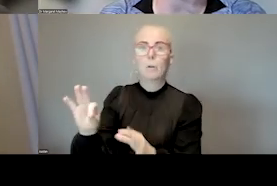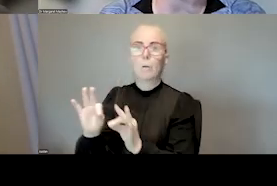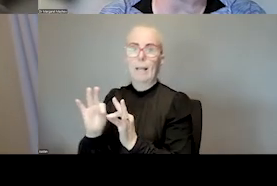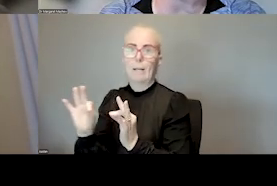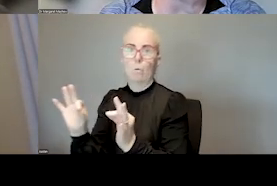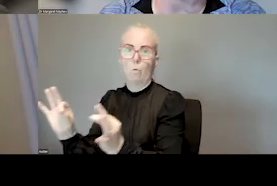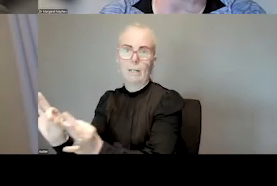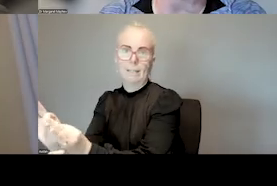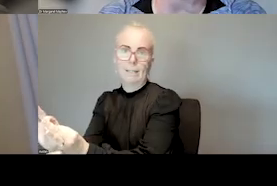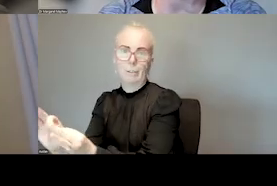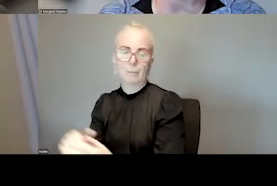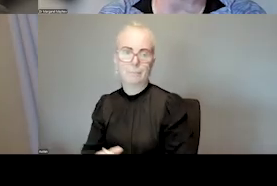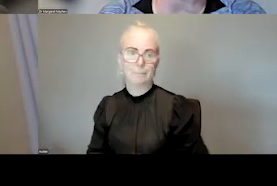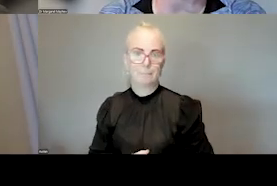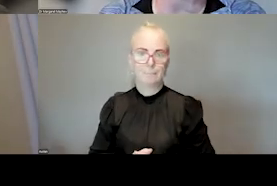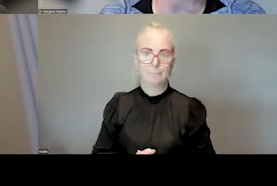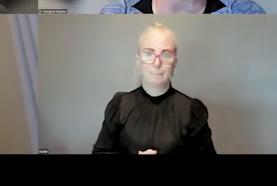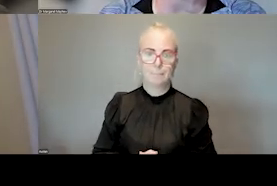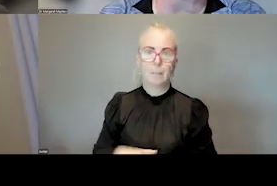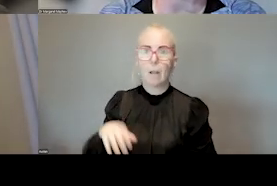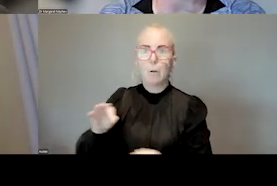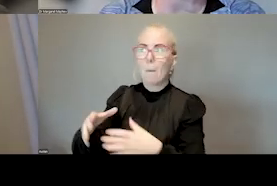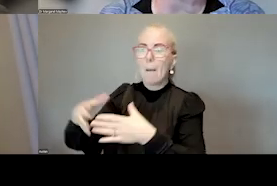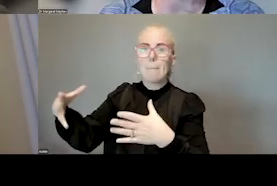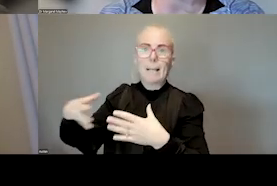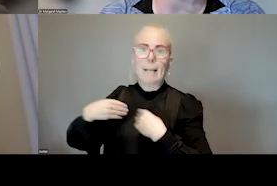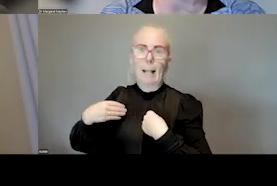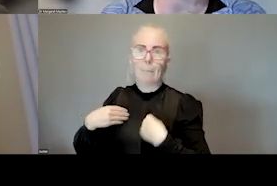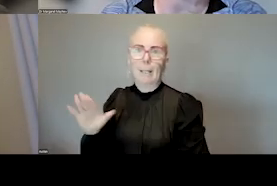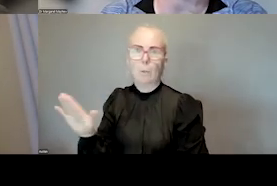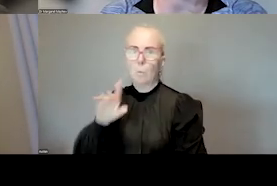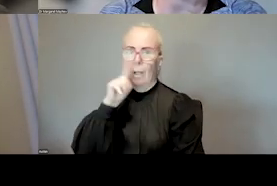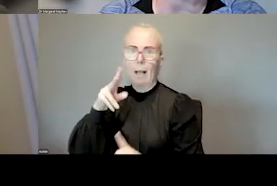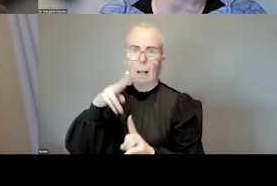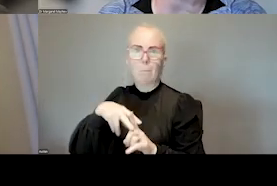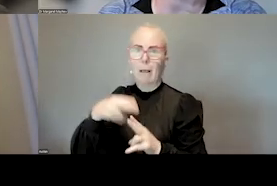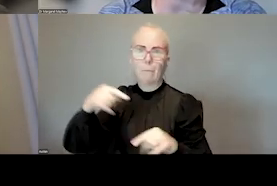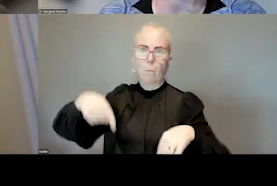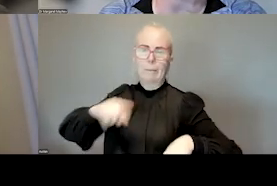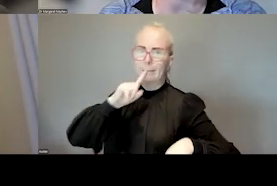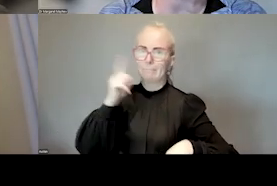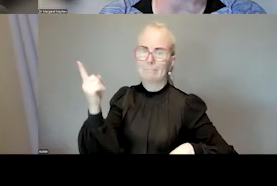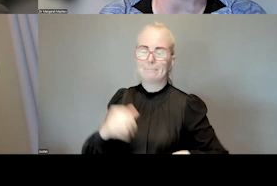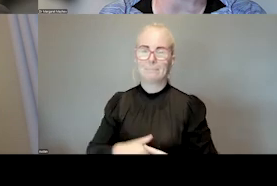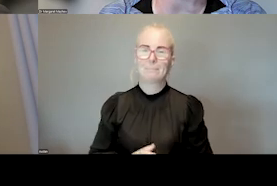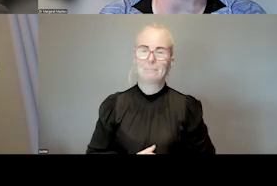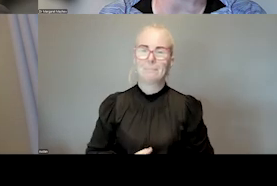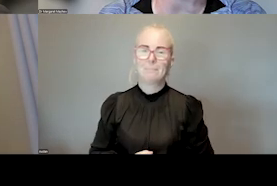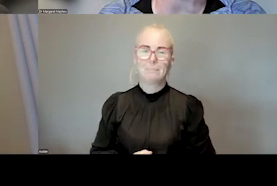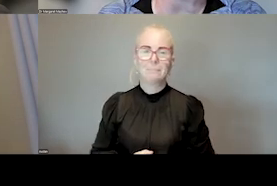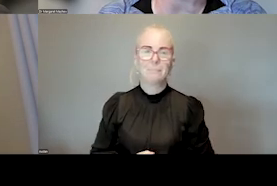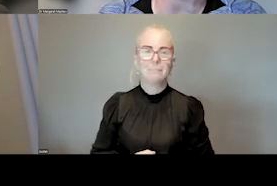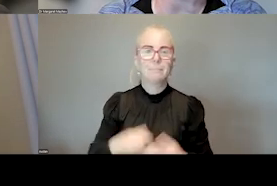is more what it means. Not a big company, basically. Mhm. Mhm. We go through, we'd see